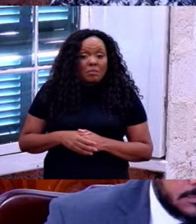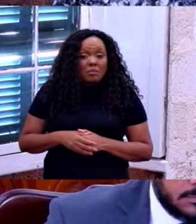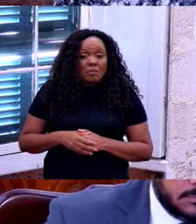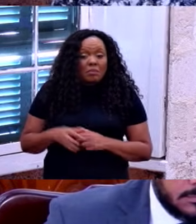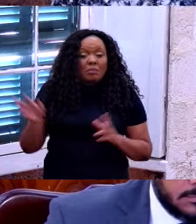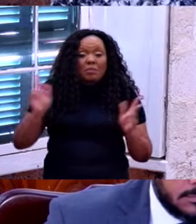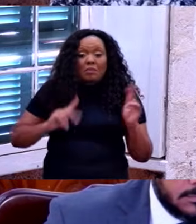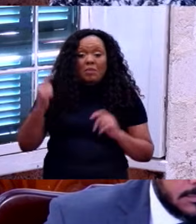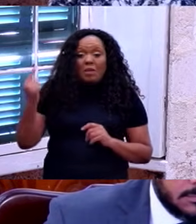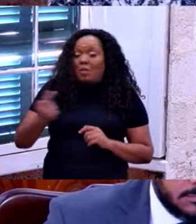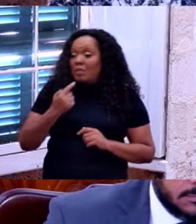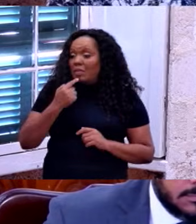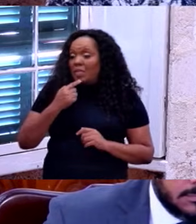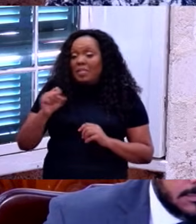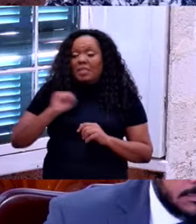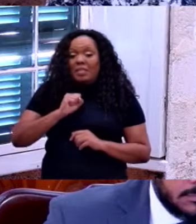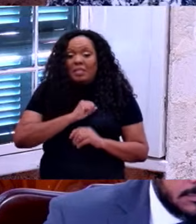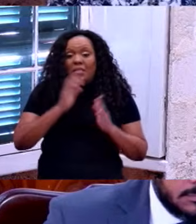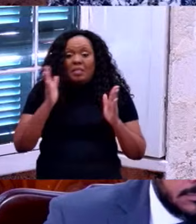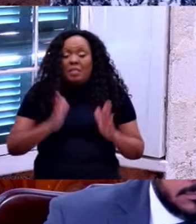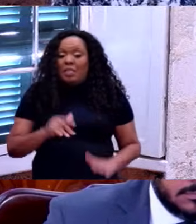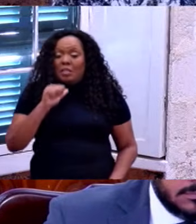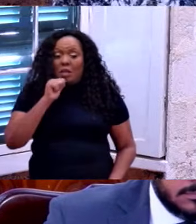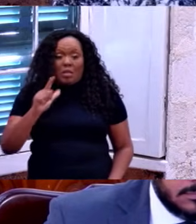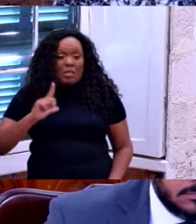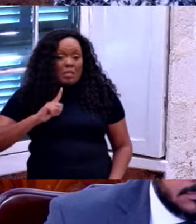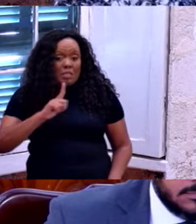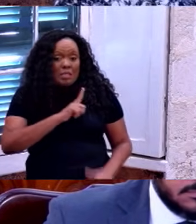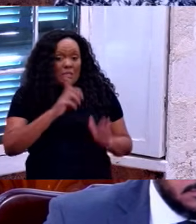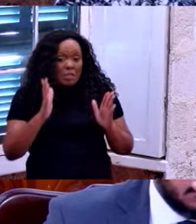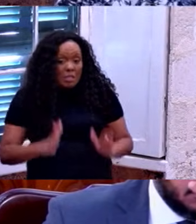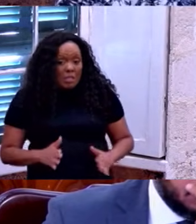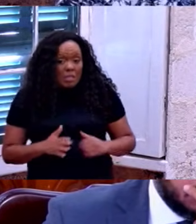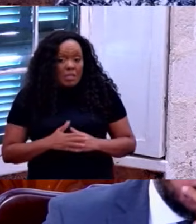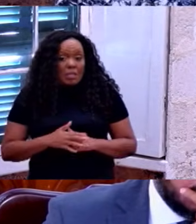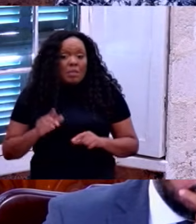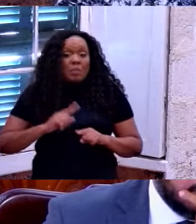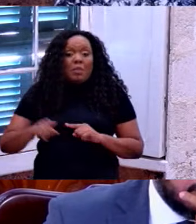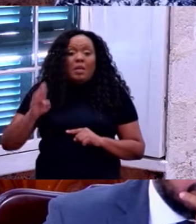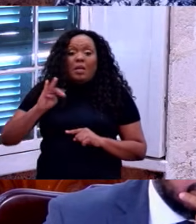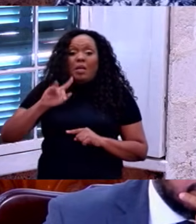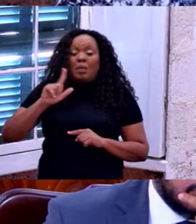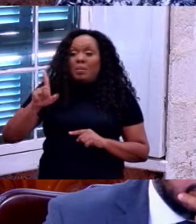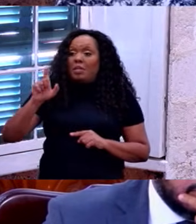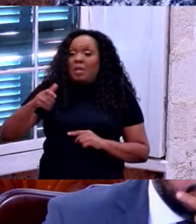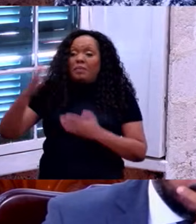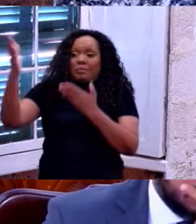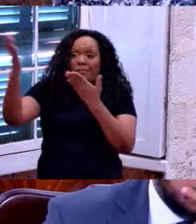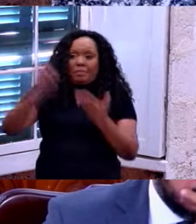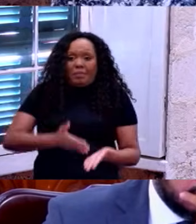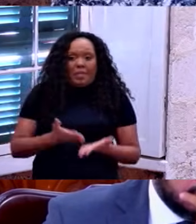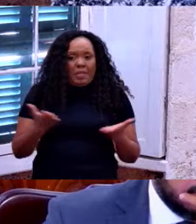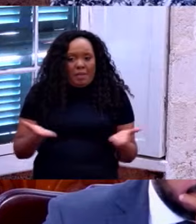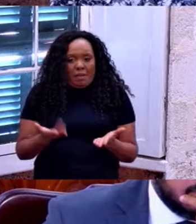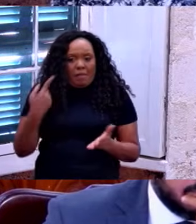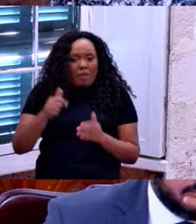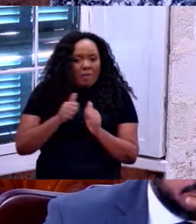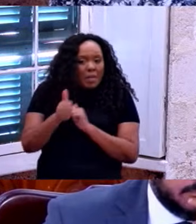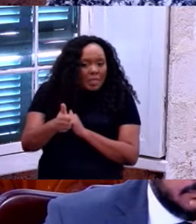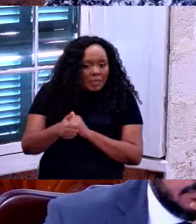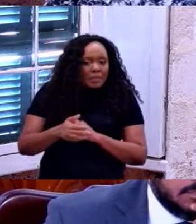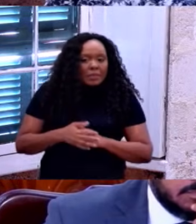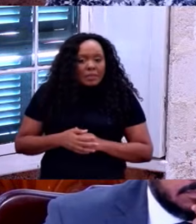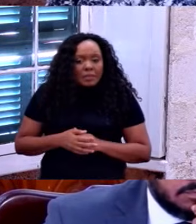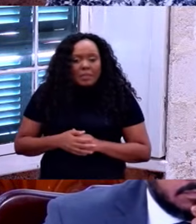not legislators, notwithstanding the fact that a bill can't happen unless it comes to the Senate to be passed. One would have thought that that anomaly would have